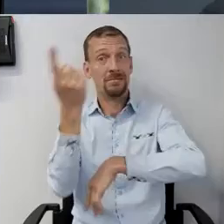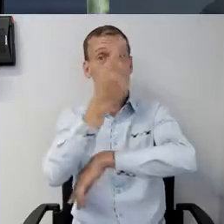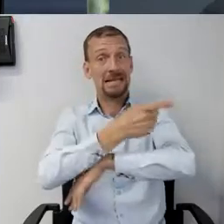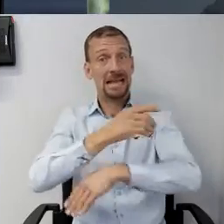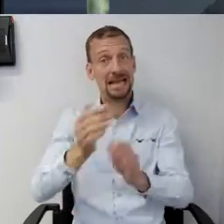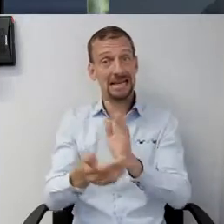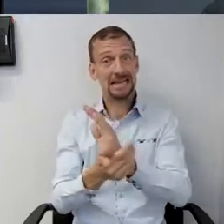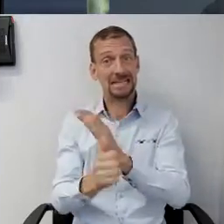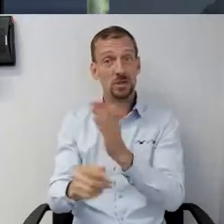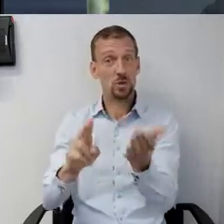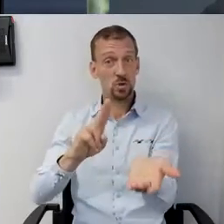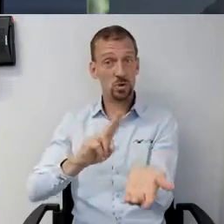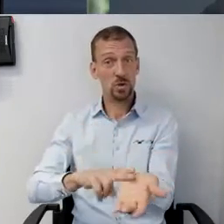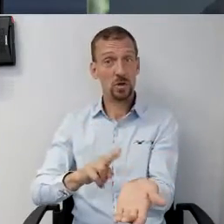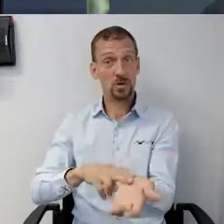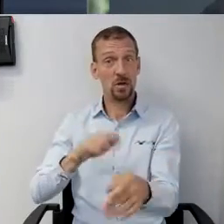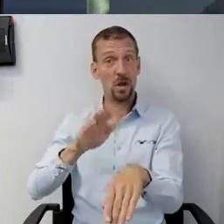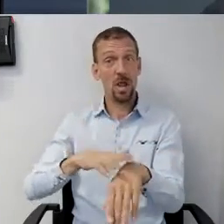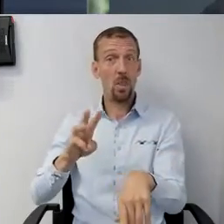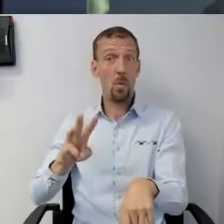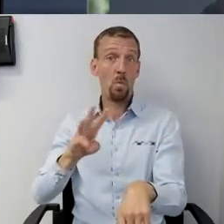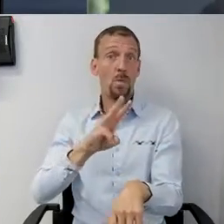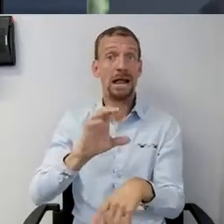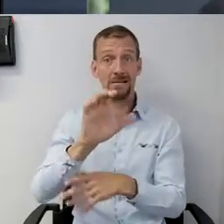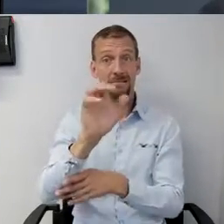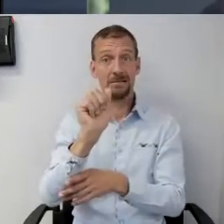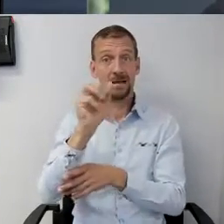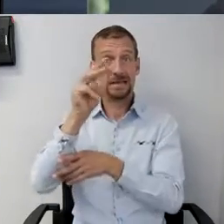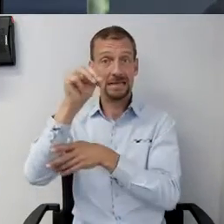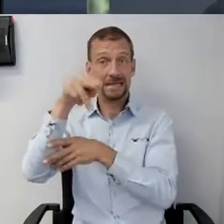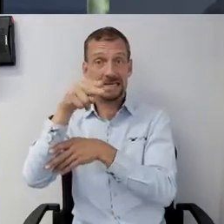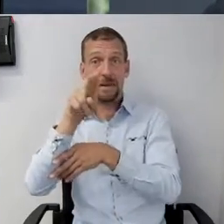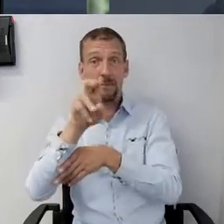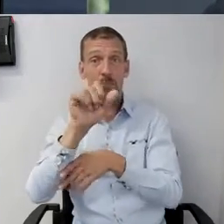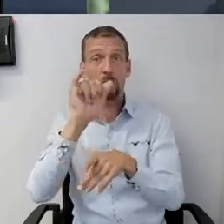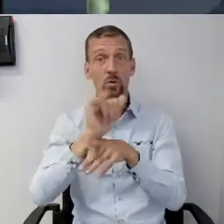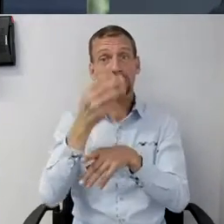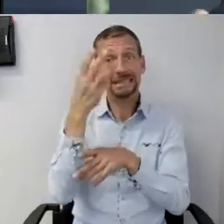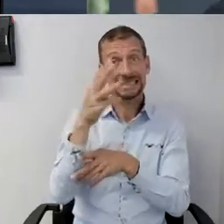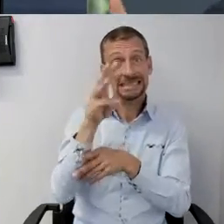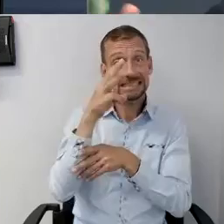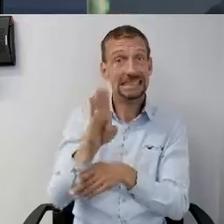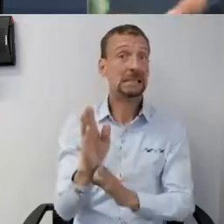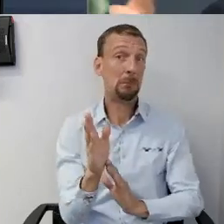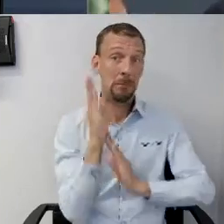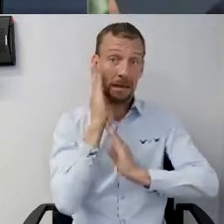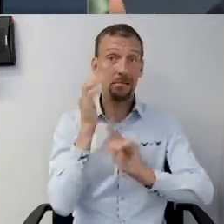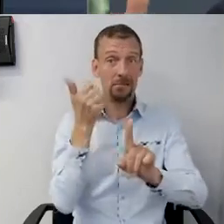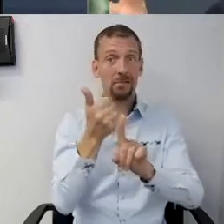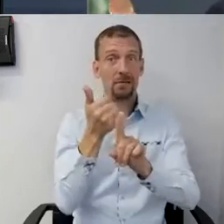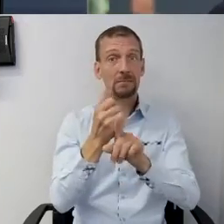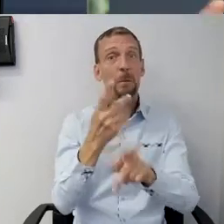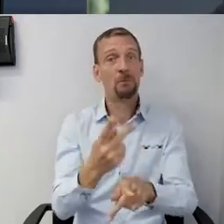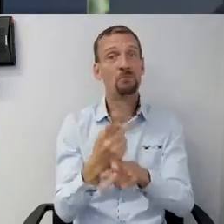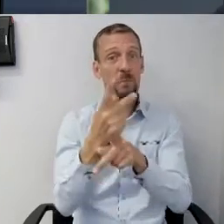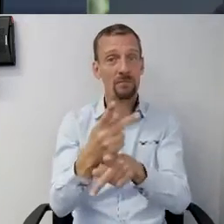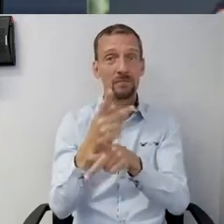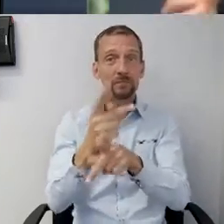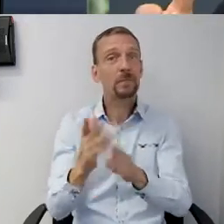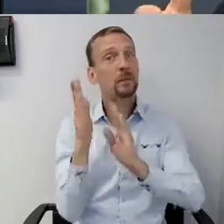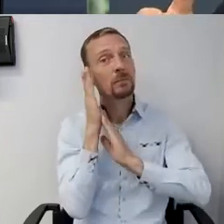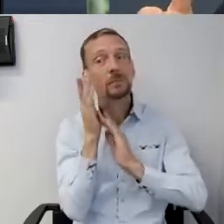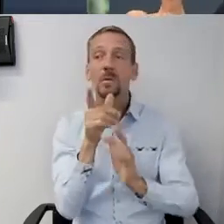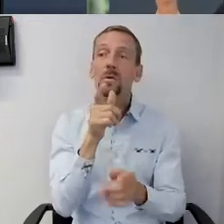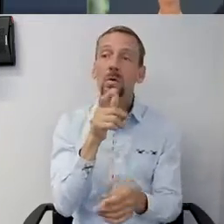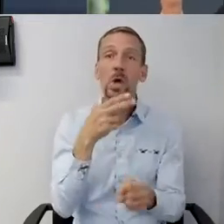nursing unit on our West Campus in the rehab hospital. Those 16 beds, they primarily take, again, care of patients that stay